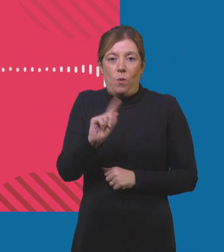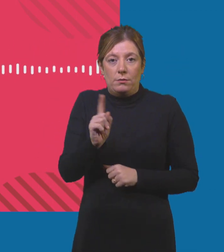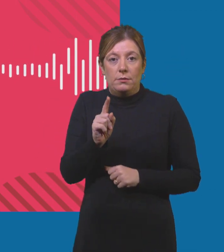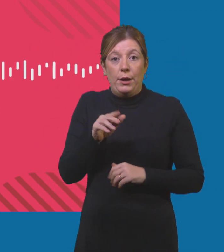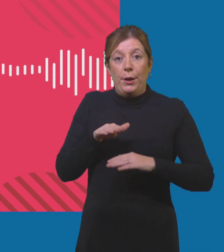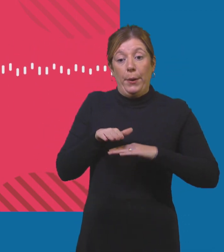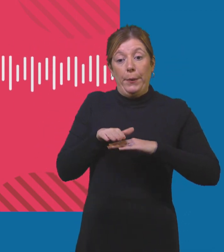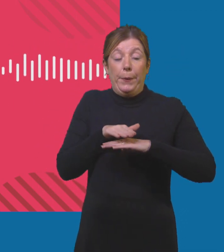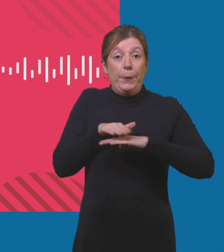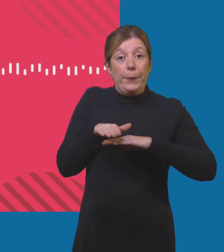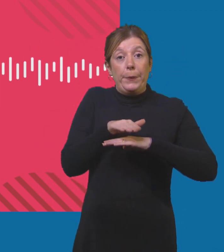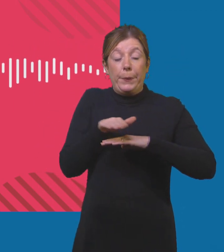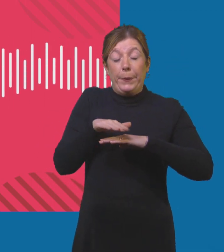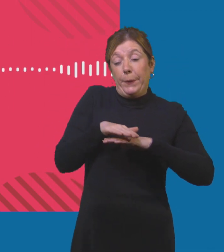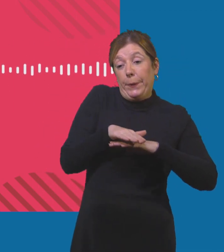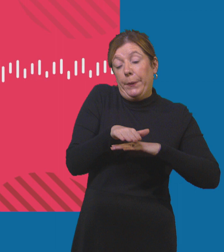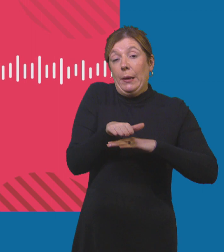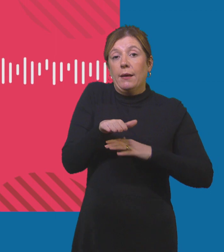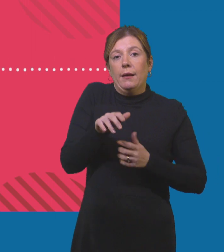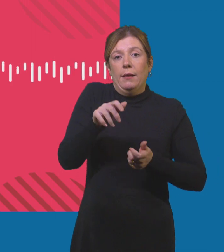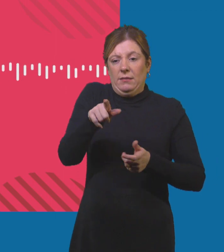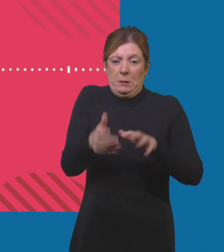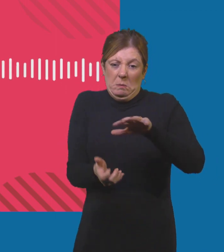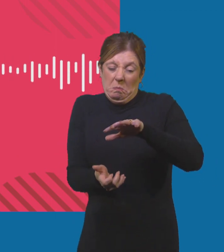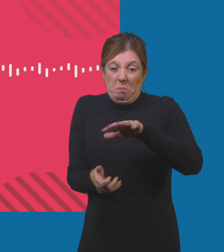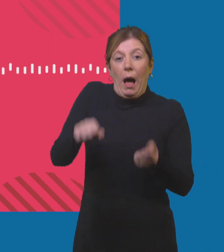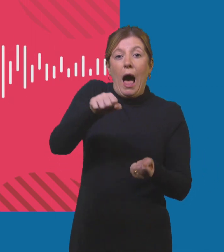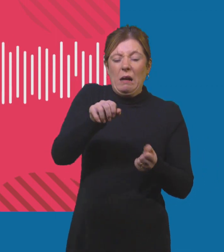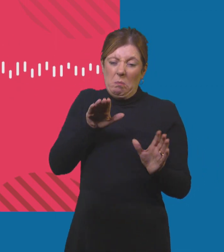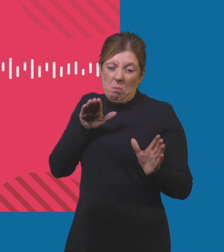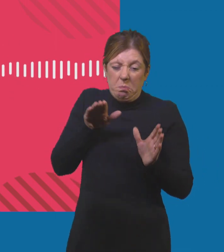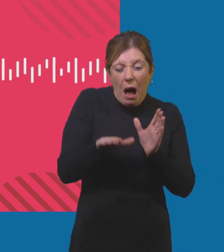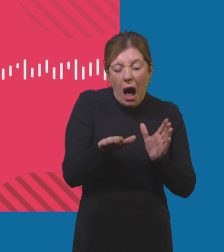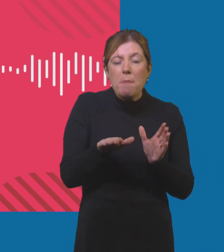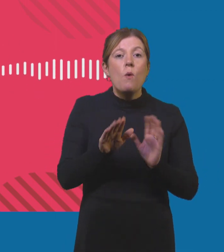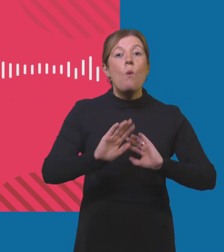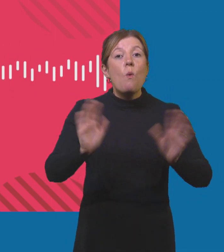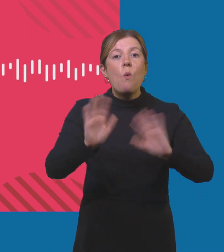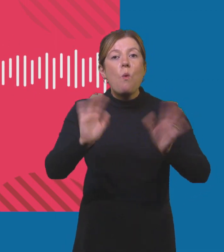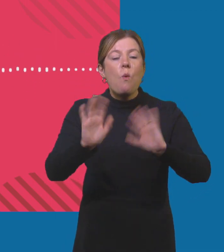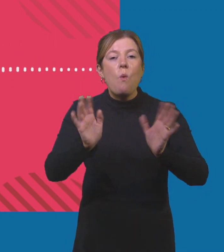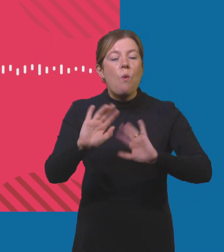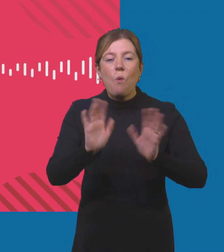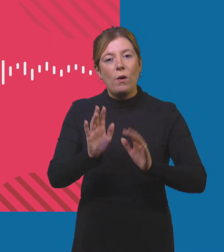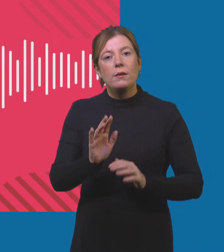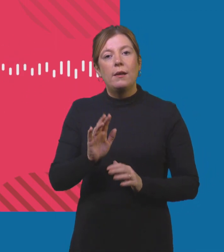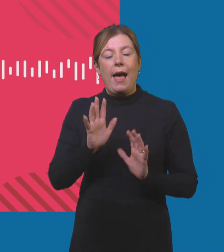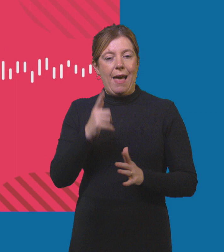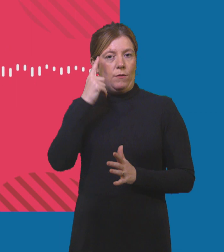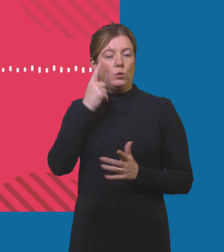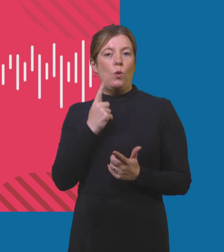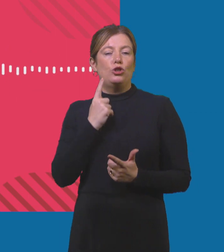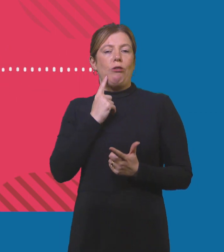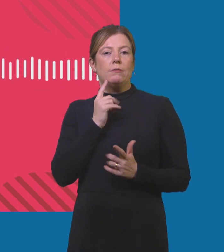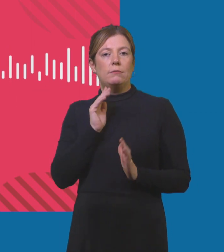are, don't do anything like really sudden, like don't suddenly yank the steering wheel, don't slam on the brakes, don't do anything. It's all about being gentle with